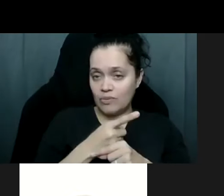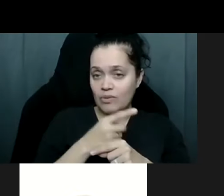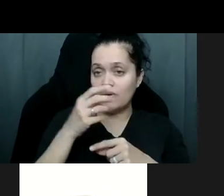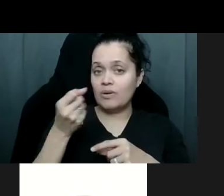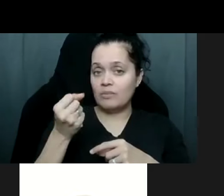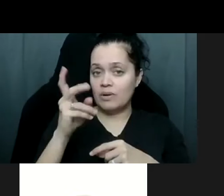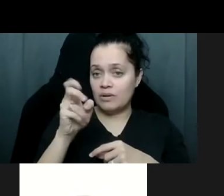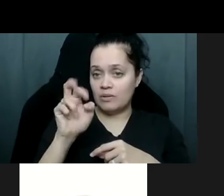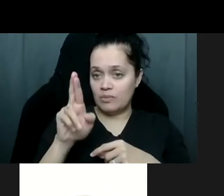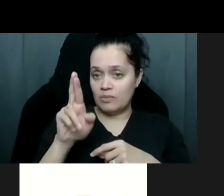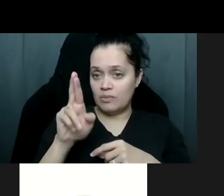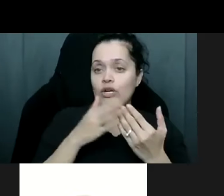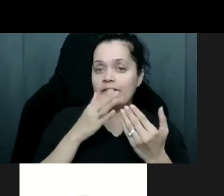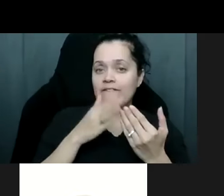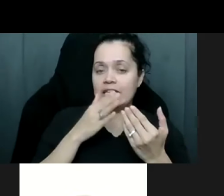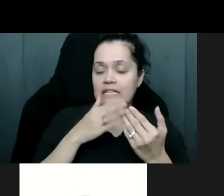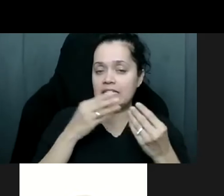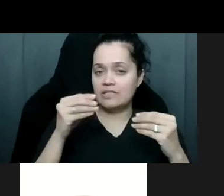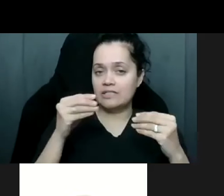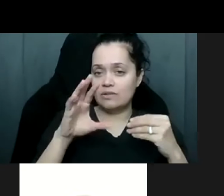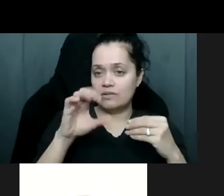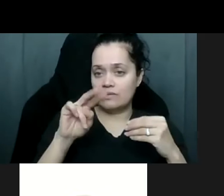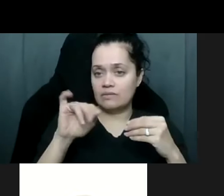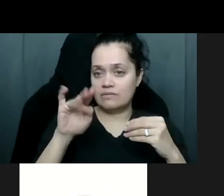is your convenience store.